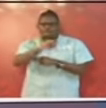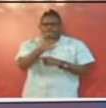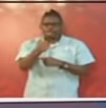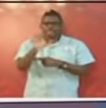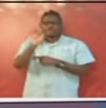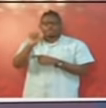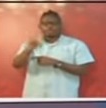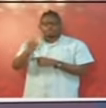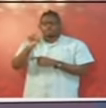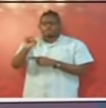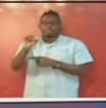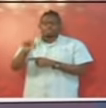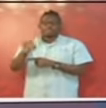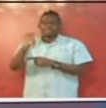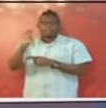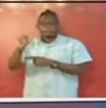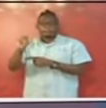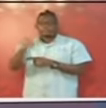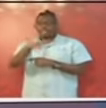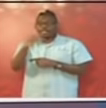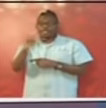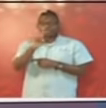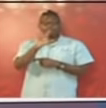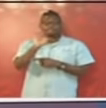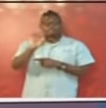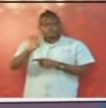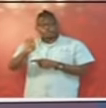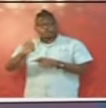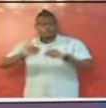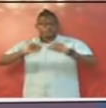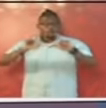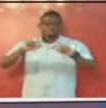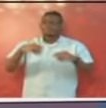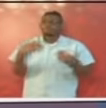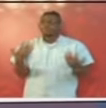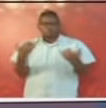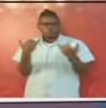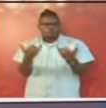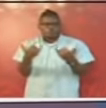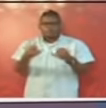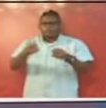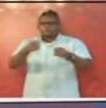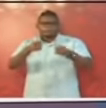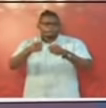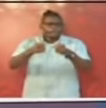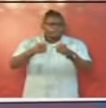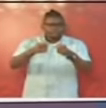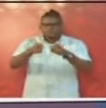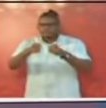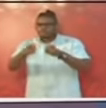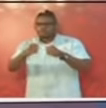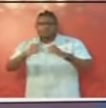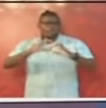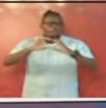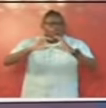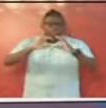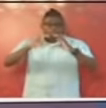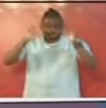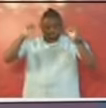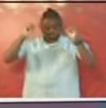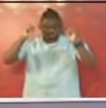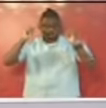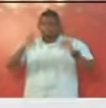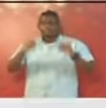on Facebook at TTT Live Online. We go now to the Manager of Corporate Communications at the Ministry of Health, Candice Alcantara.